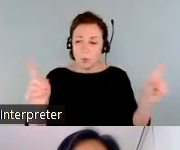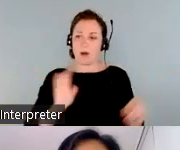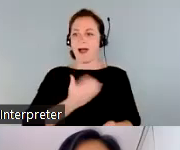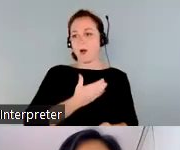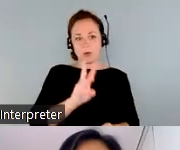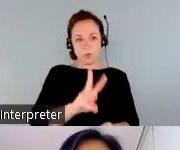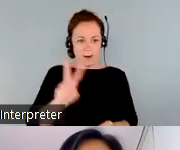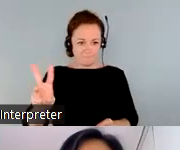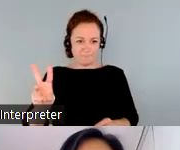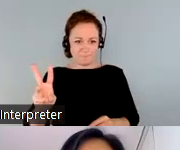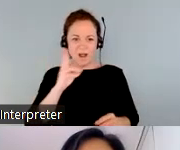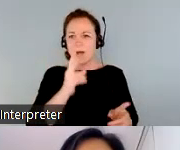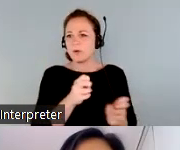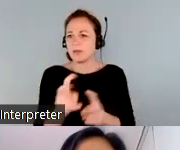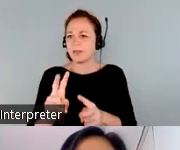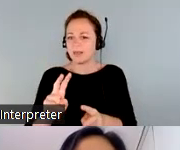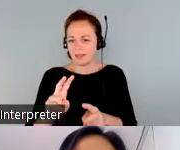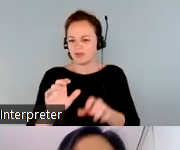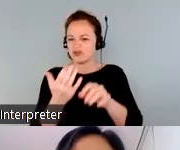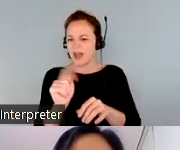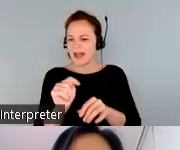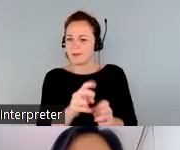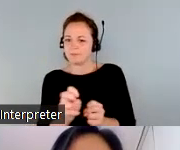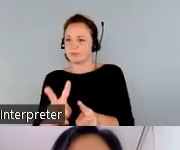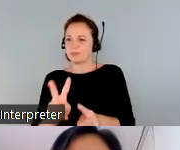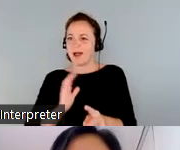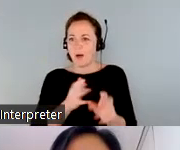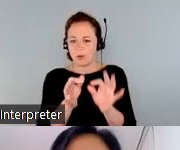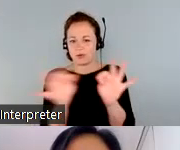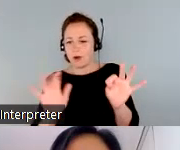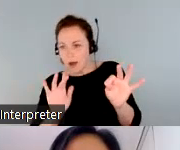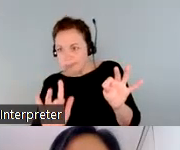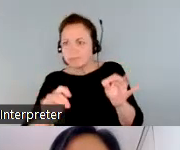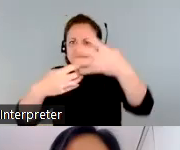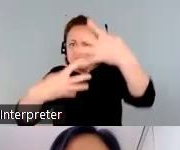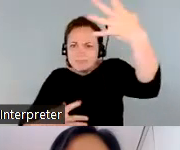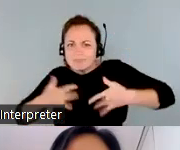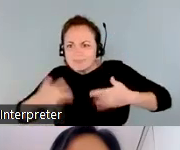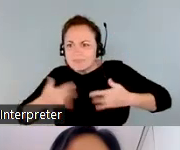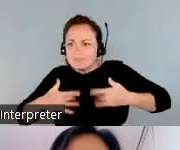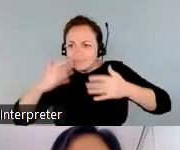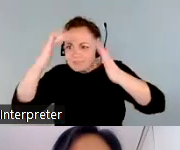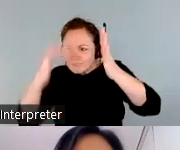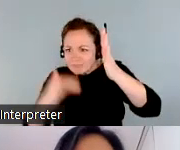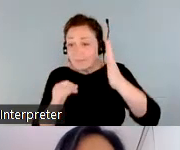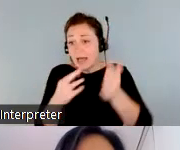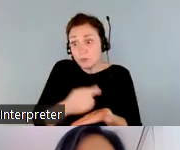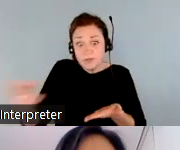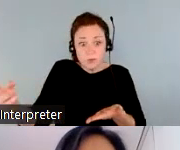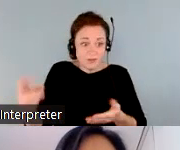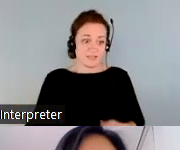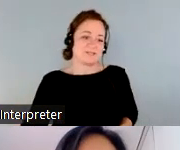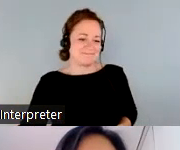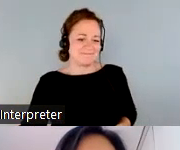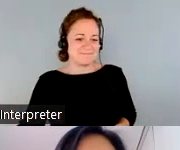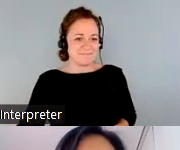more. I'll share our link in the chat to all of these, where you can see the links to all of these resources and